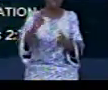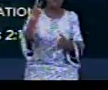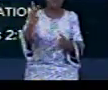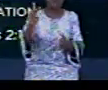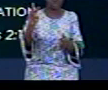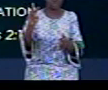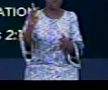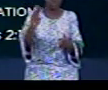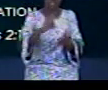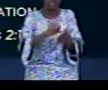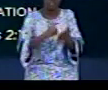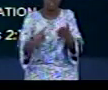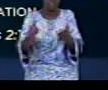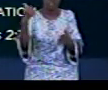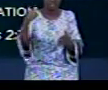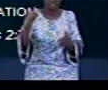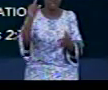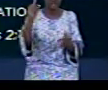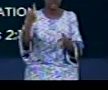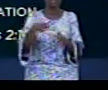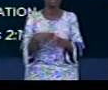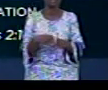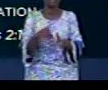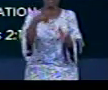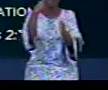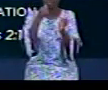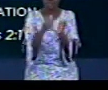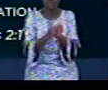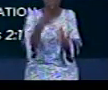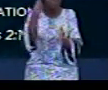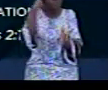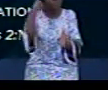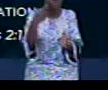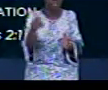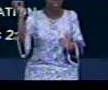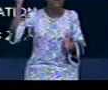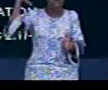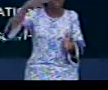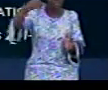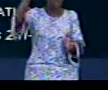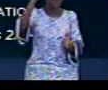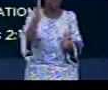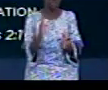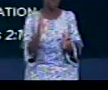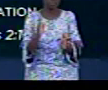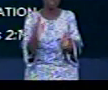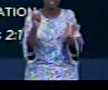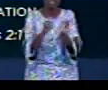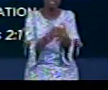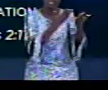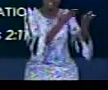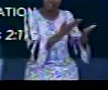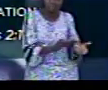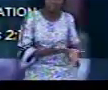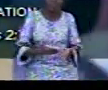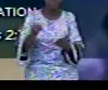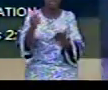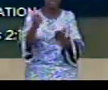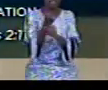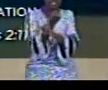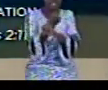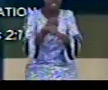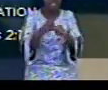chapter 2 verse 11. It says, for the grace of God that bringeth